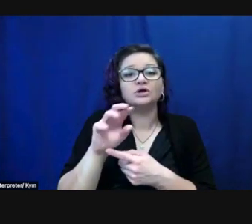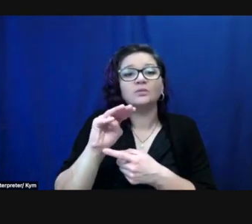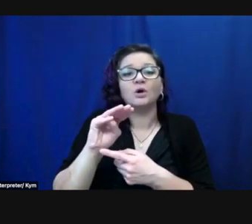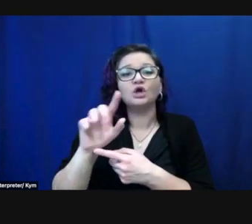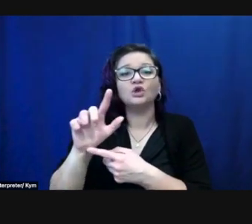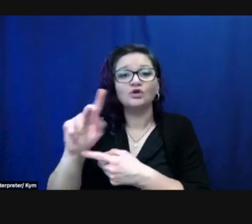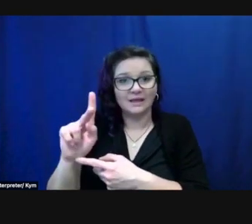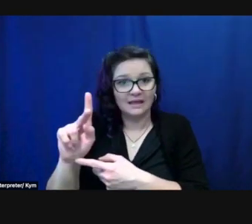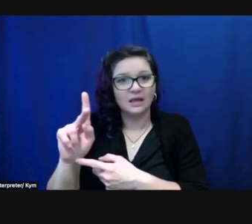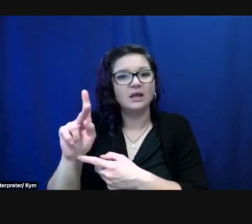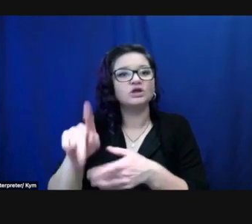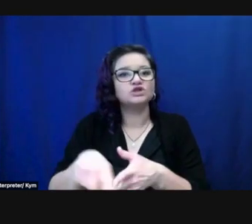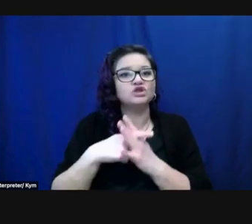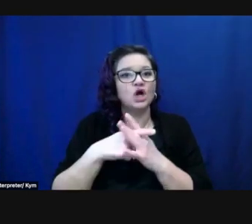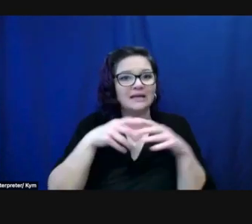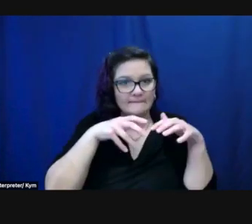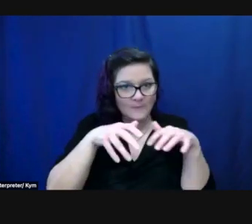marching.